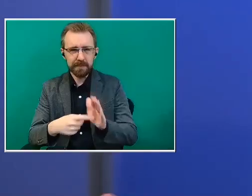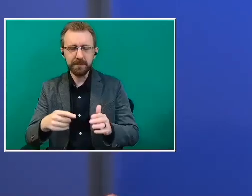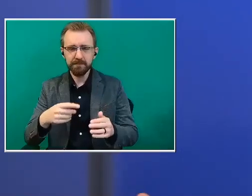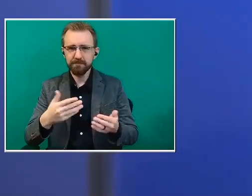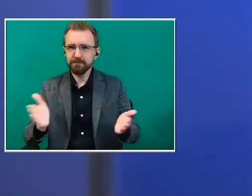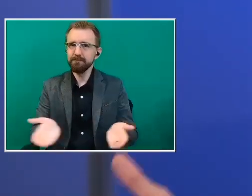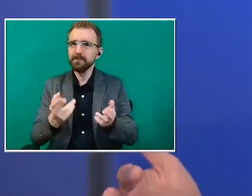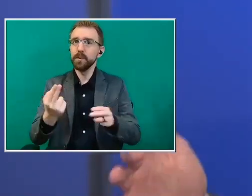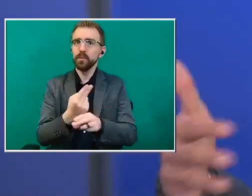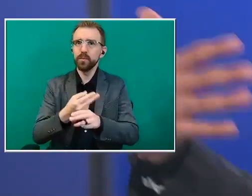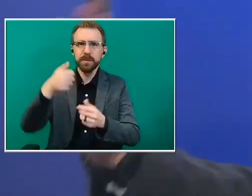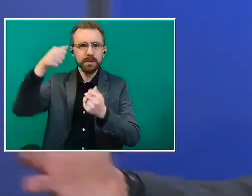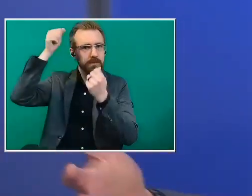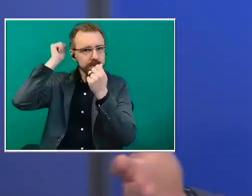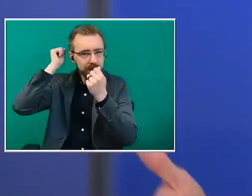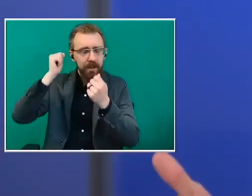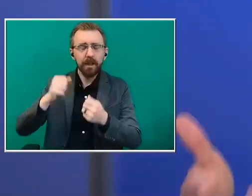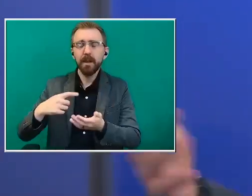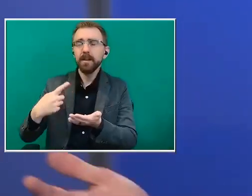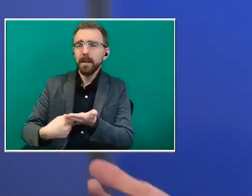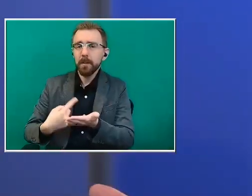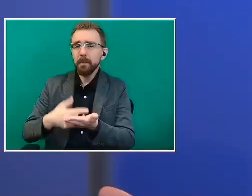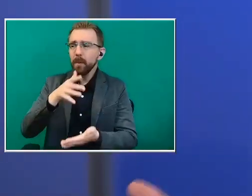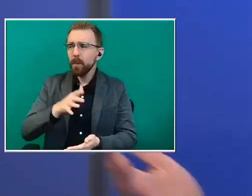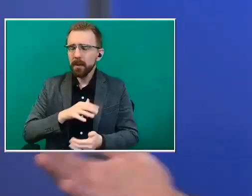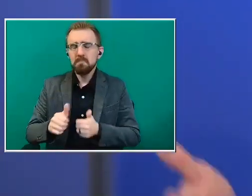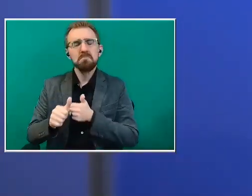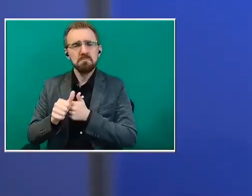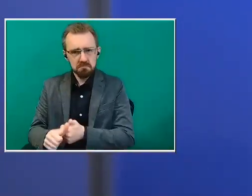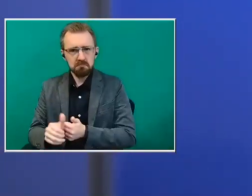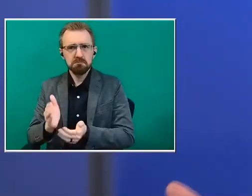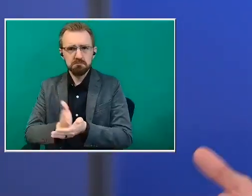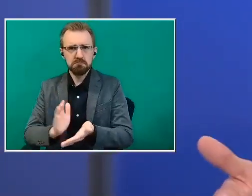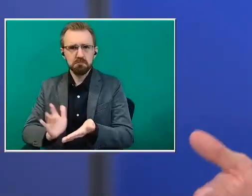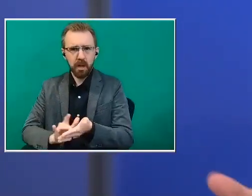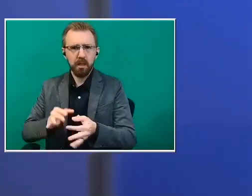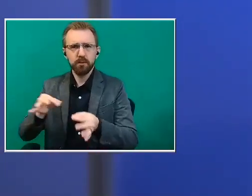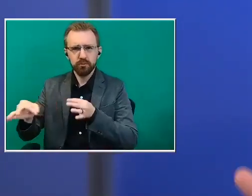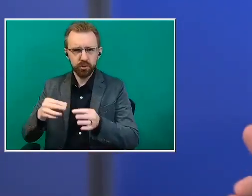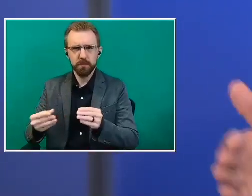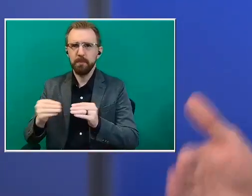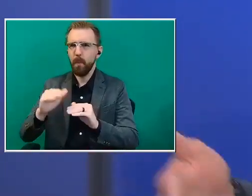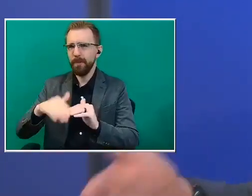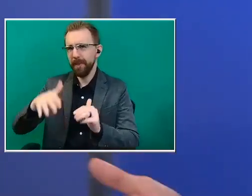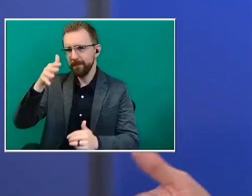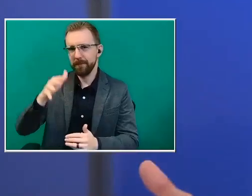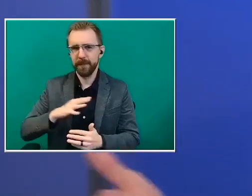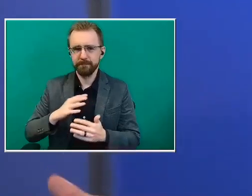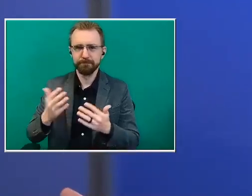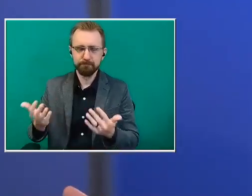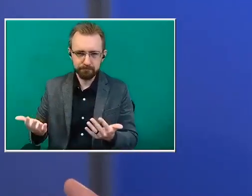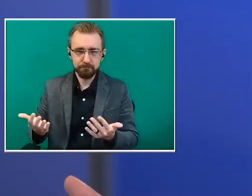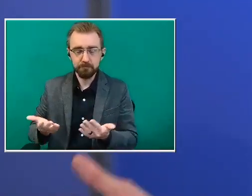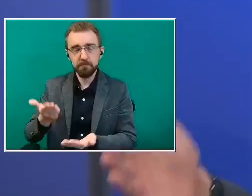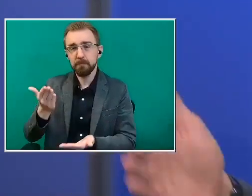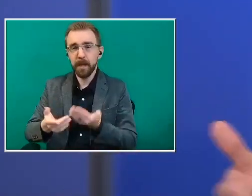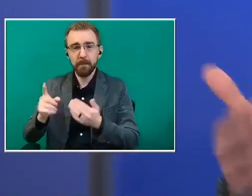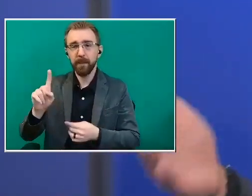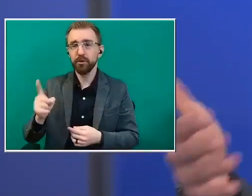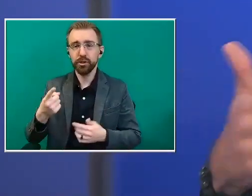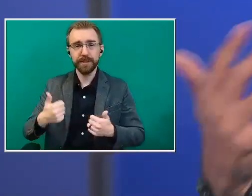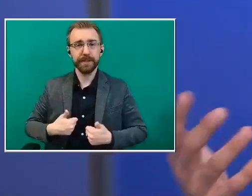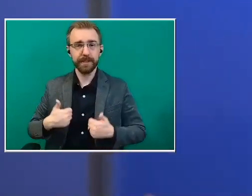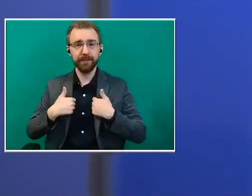see that sometimes women follow along with some medical restrictions more often than men, and perhaps they were just living a healthier lifestyle